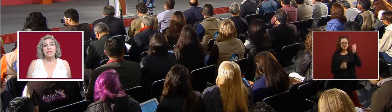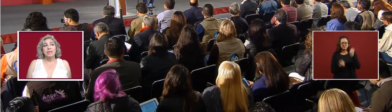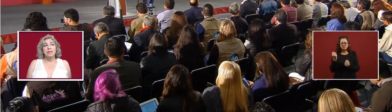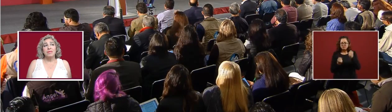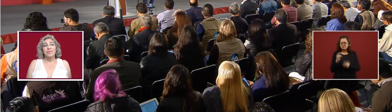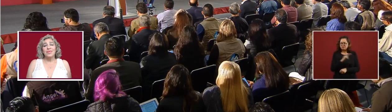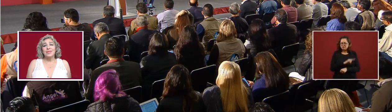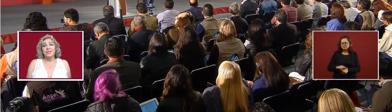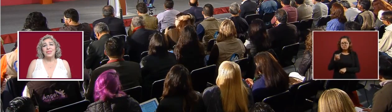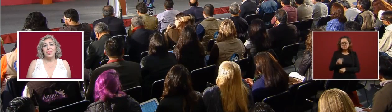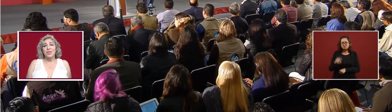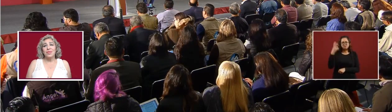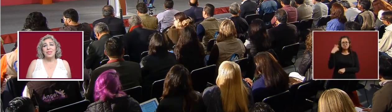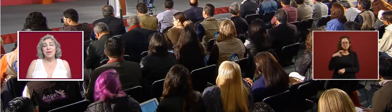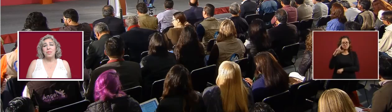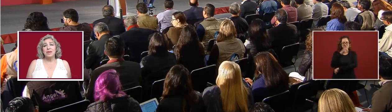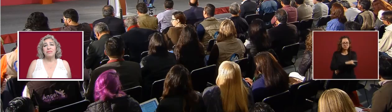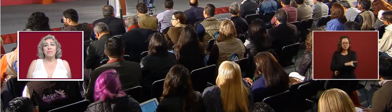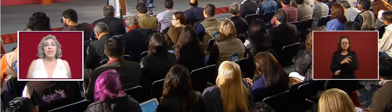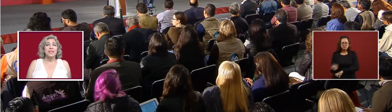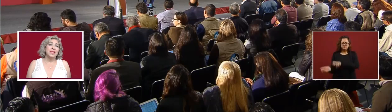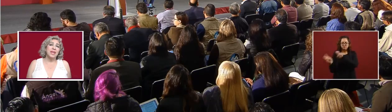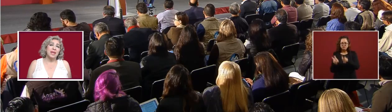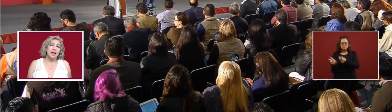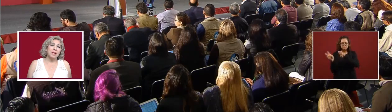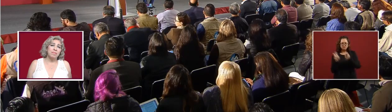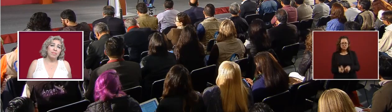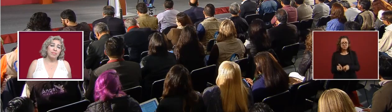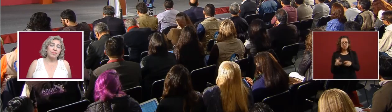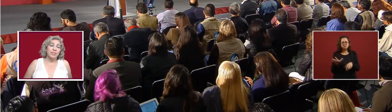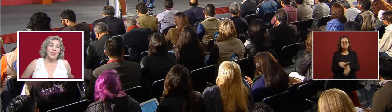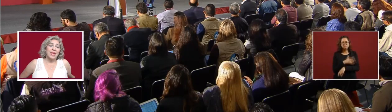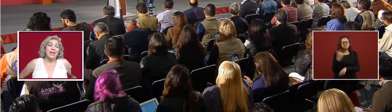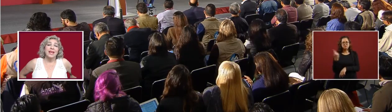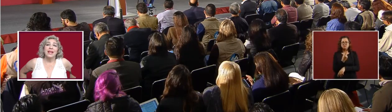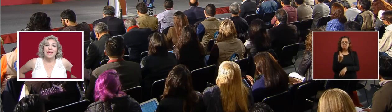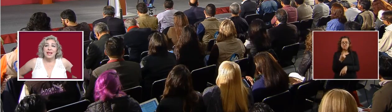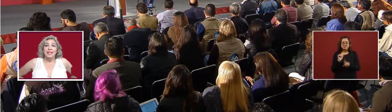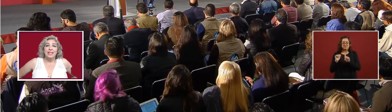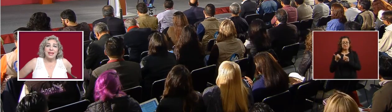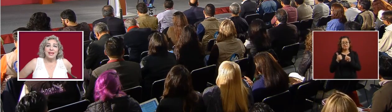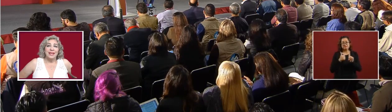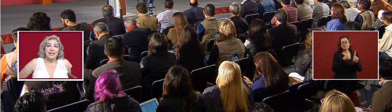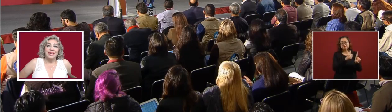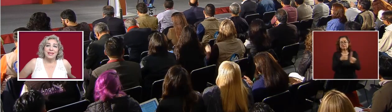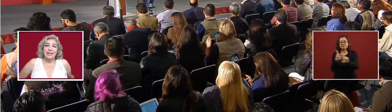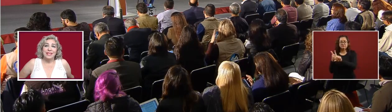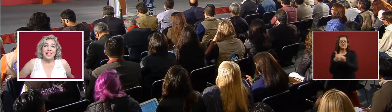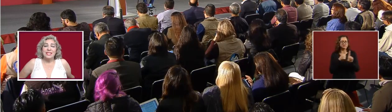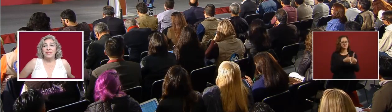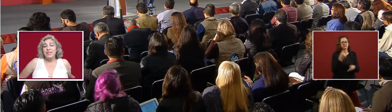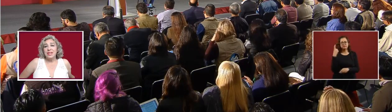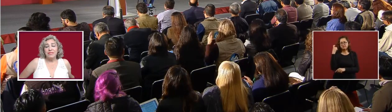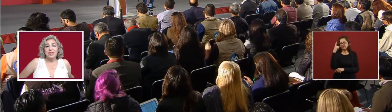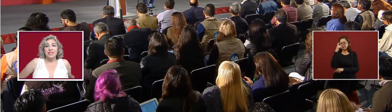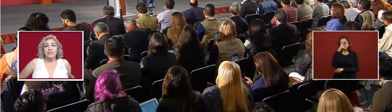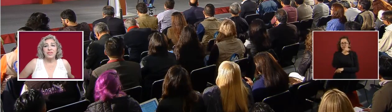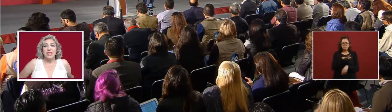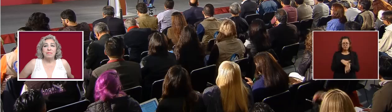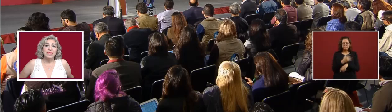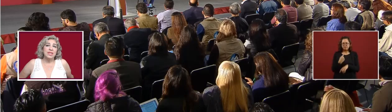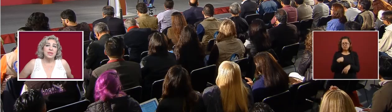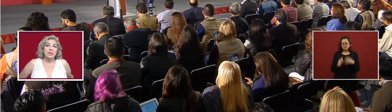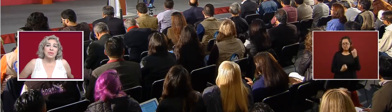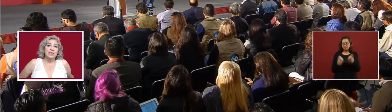so, they want, that the, um, that, that it's very difficult